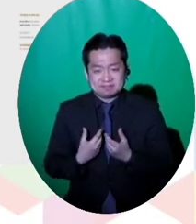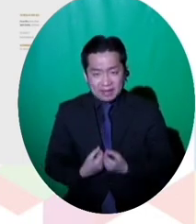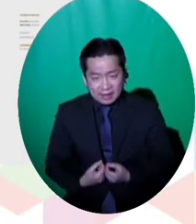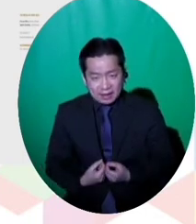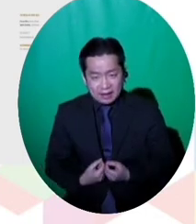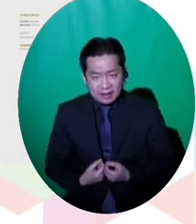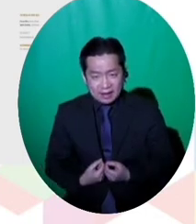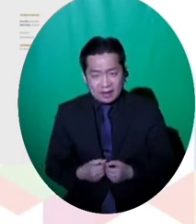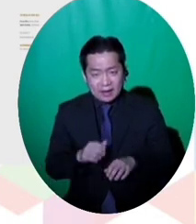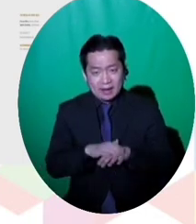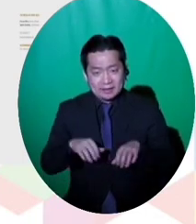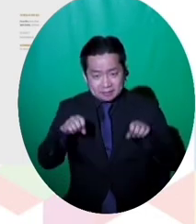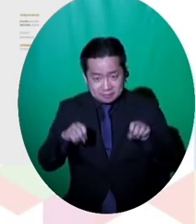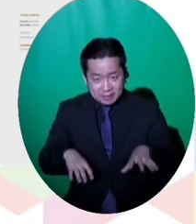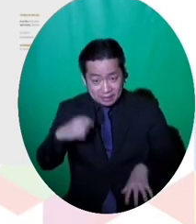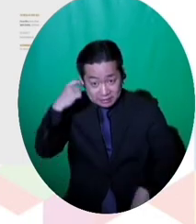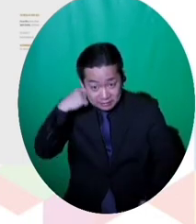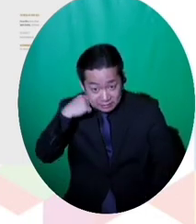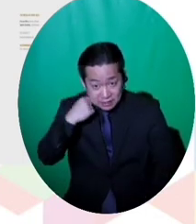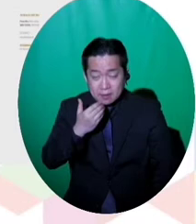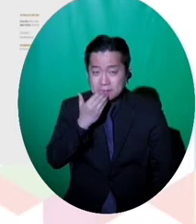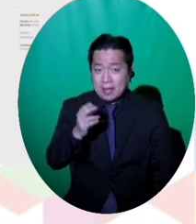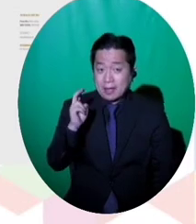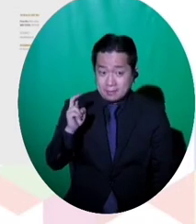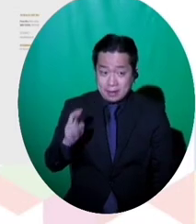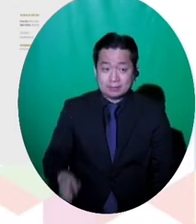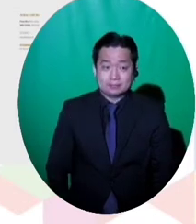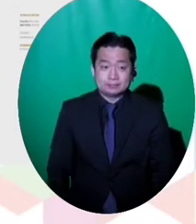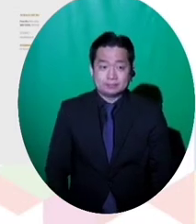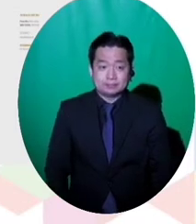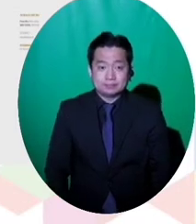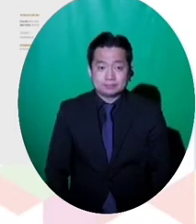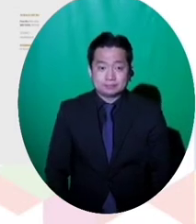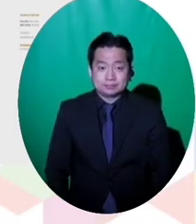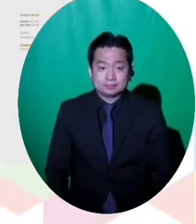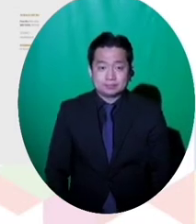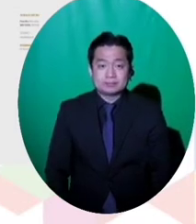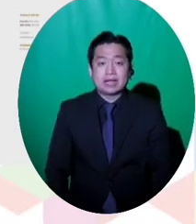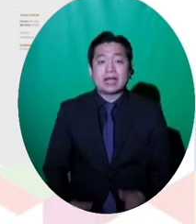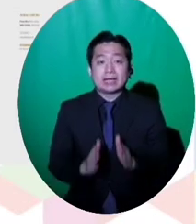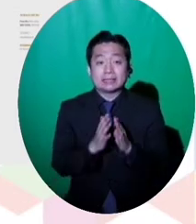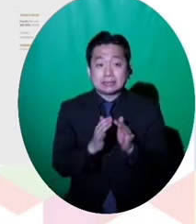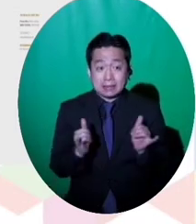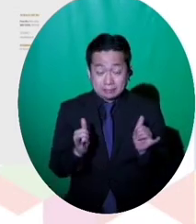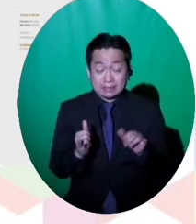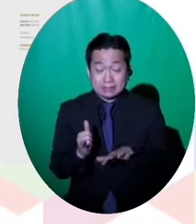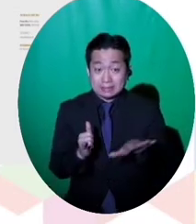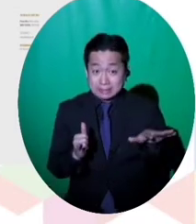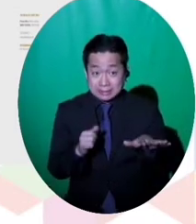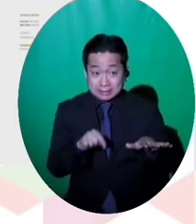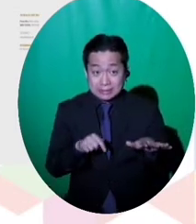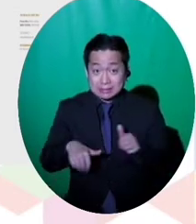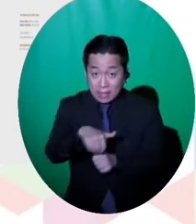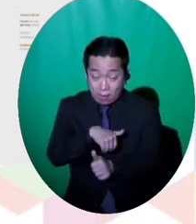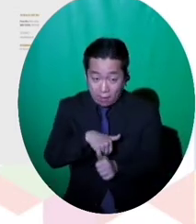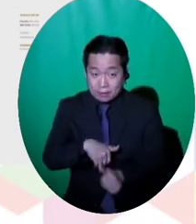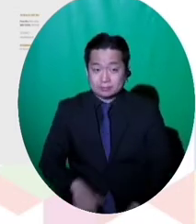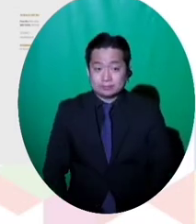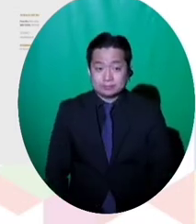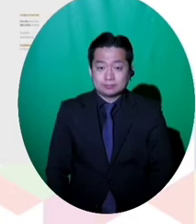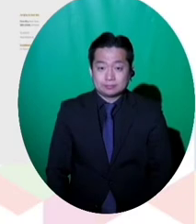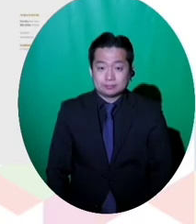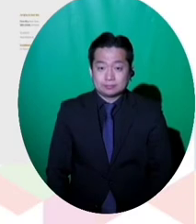and disturbing idea is that people accept the situation because they believe it is acceptable, because they